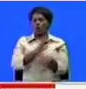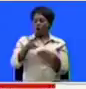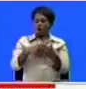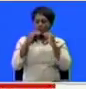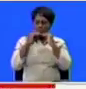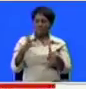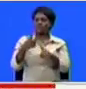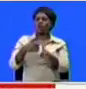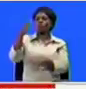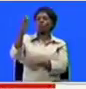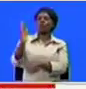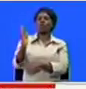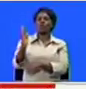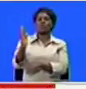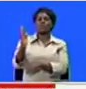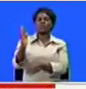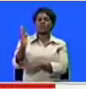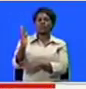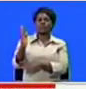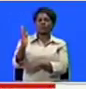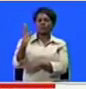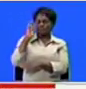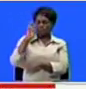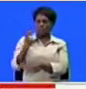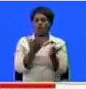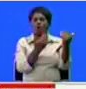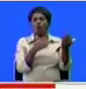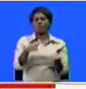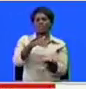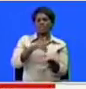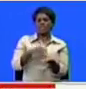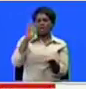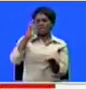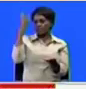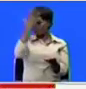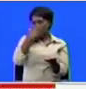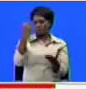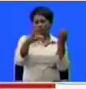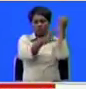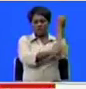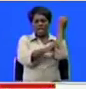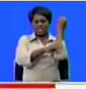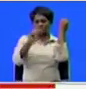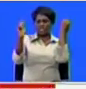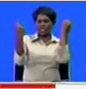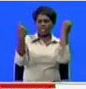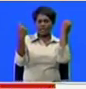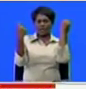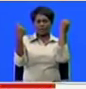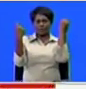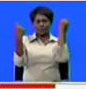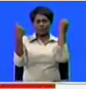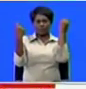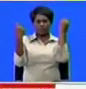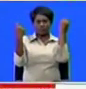So to be able to come here after winning the NBA championship and see the Hope Center and see the beautiful country of Kenya and the city of Nairobi is just something that I'll